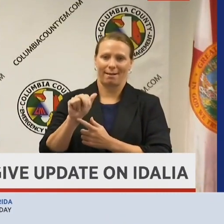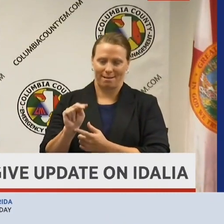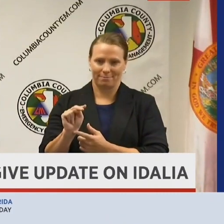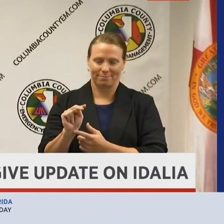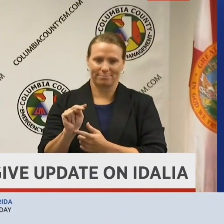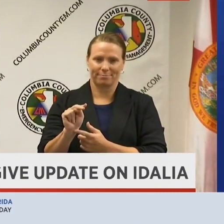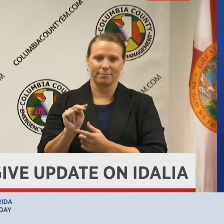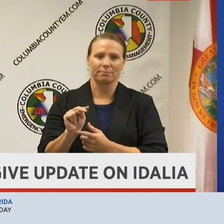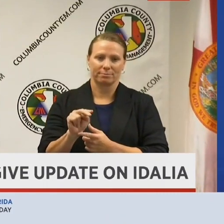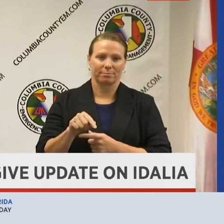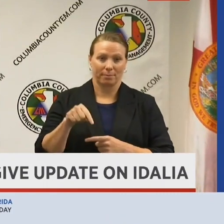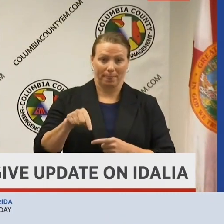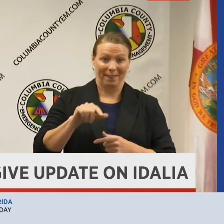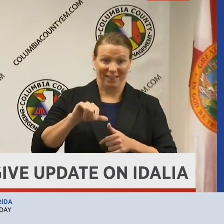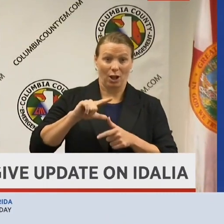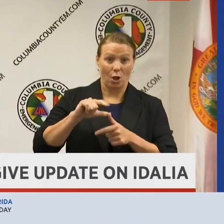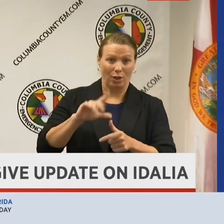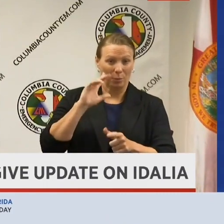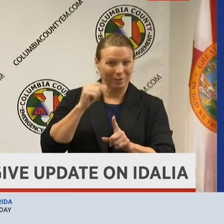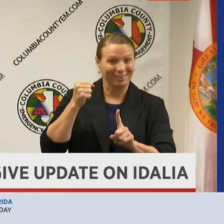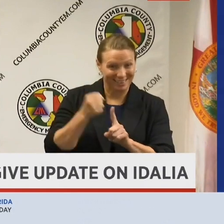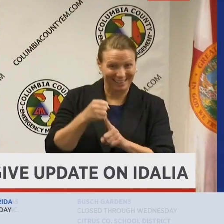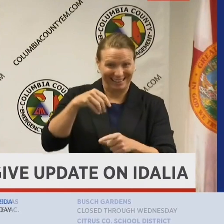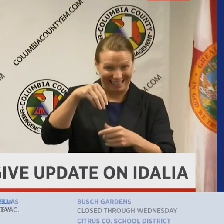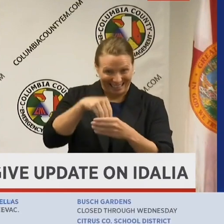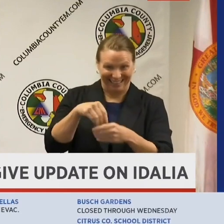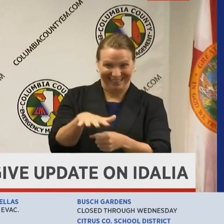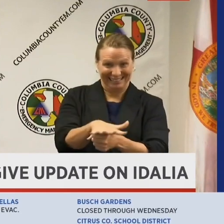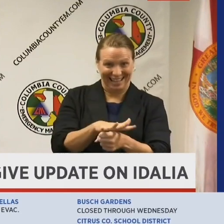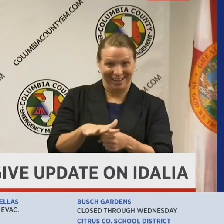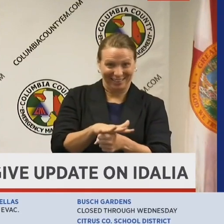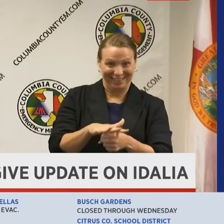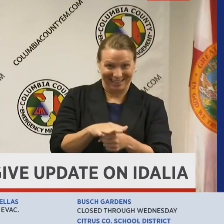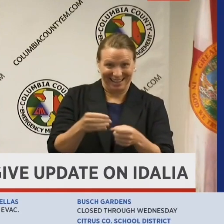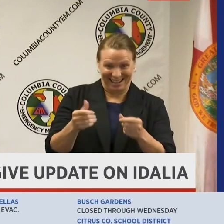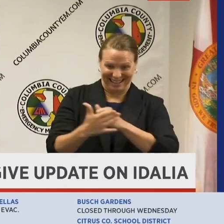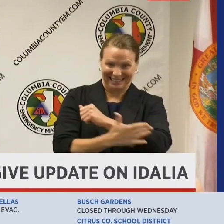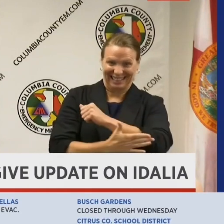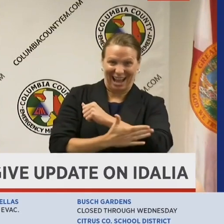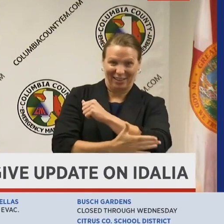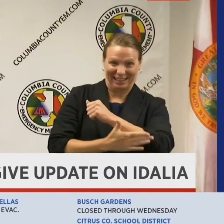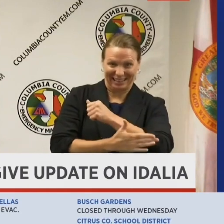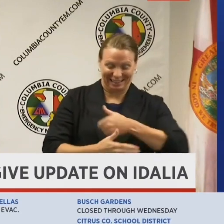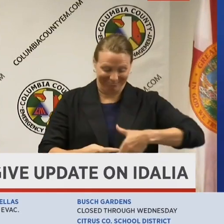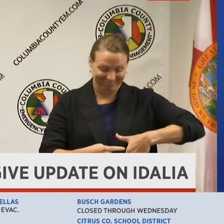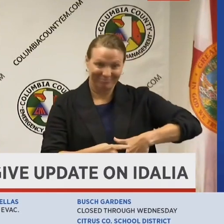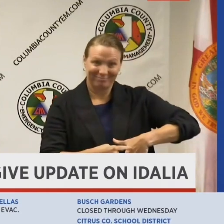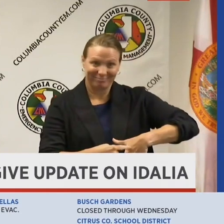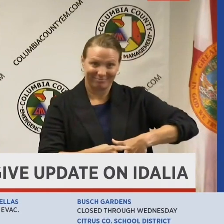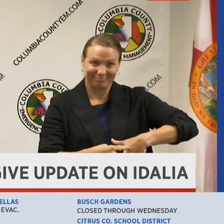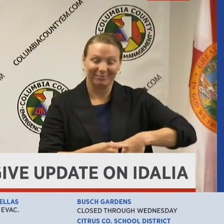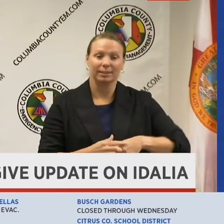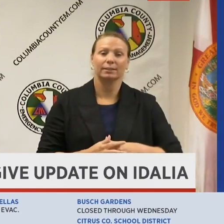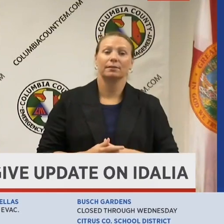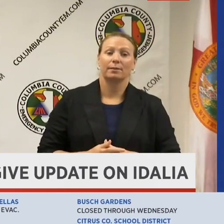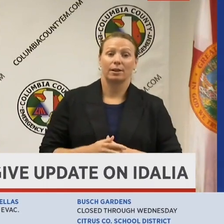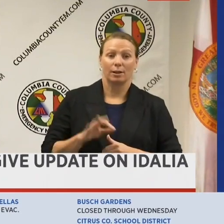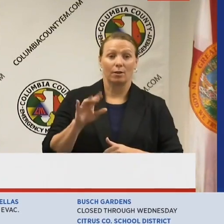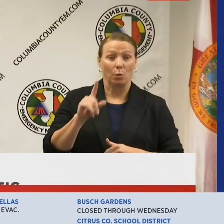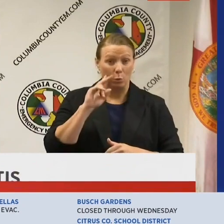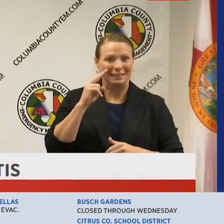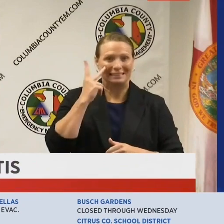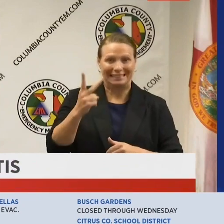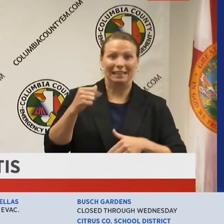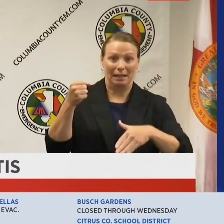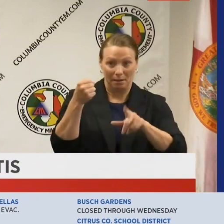to impact inland counties, and particularly in northern Florida. You are going to see significant impacts. You